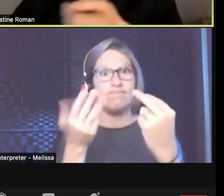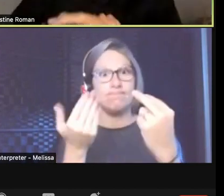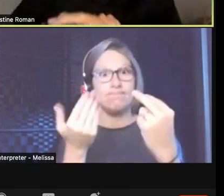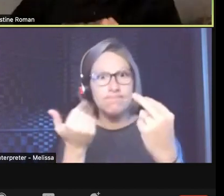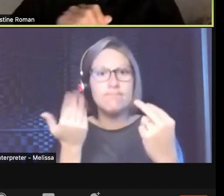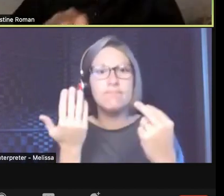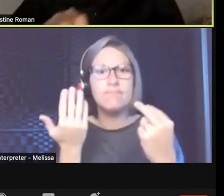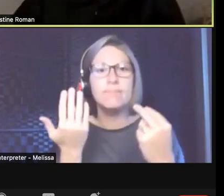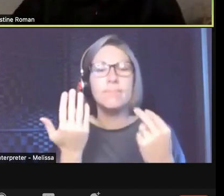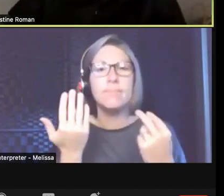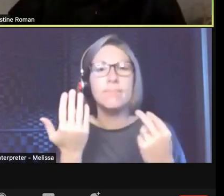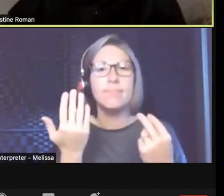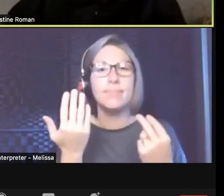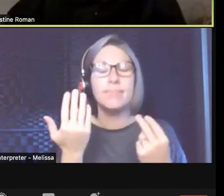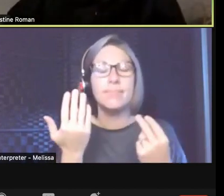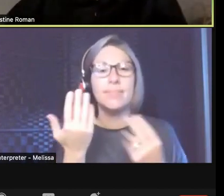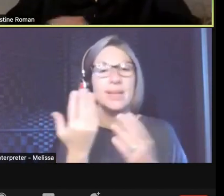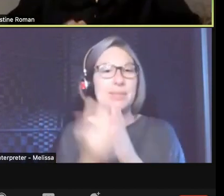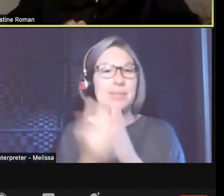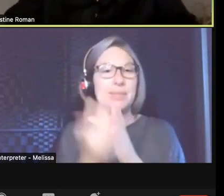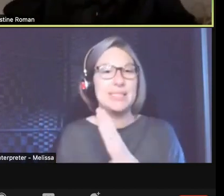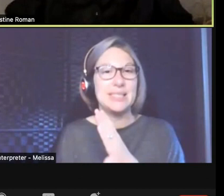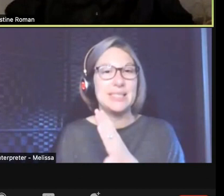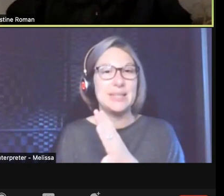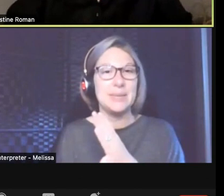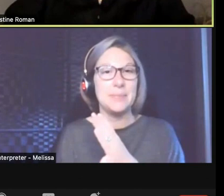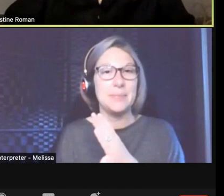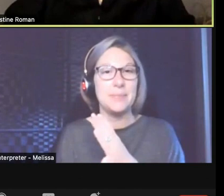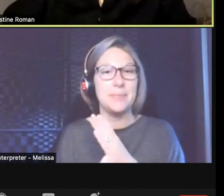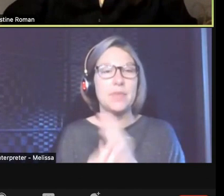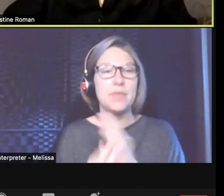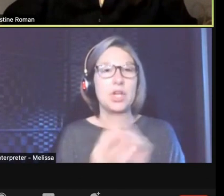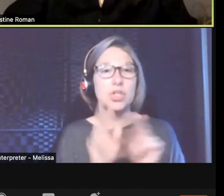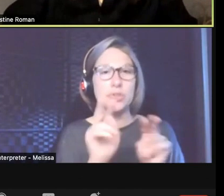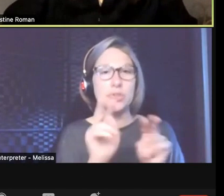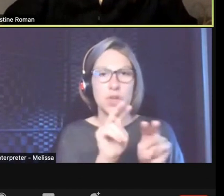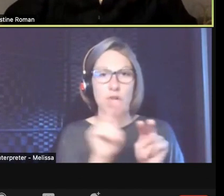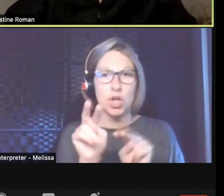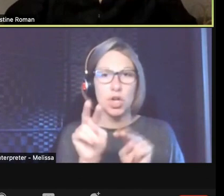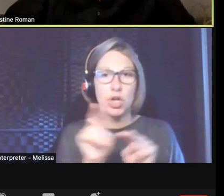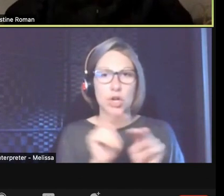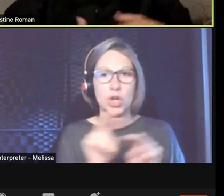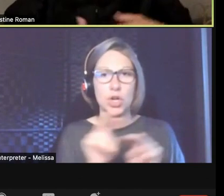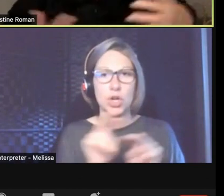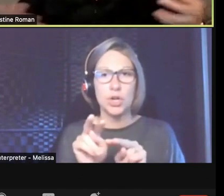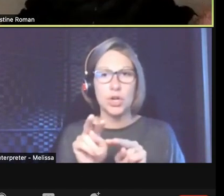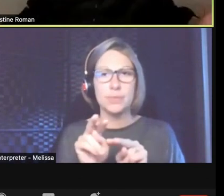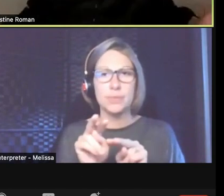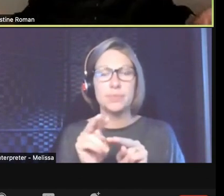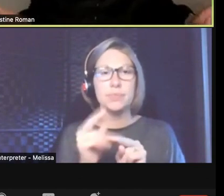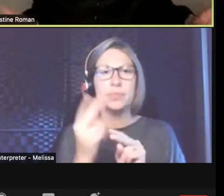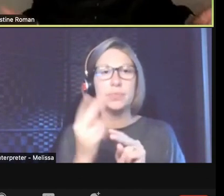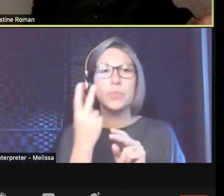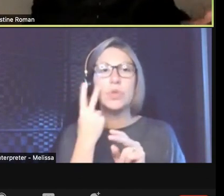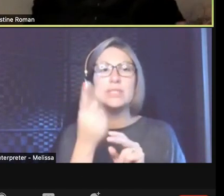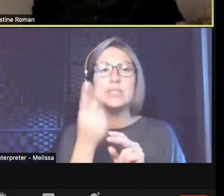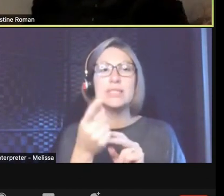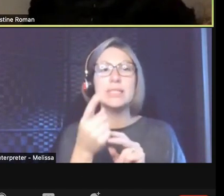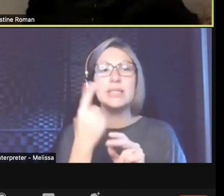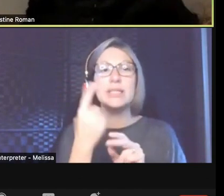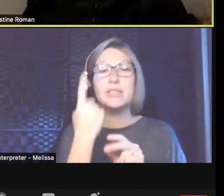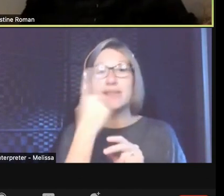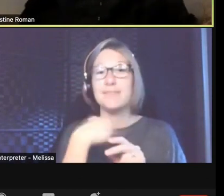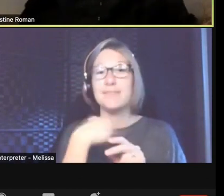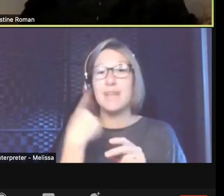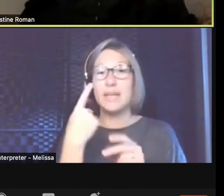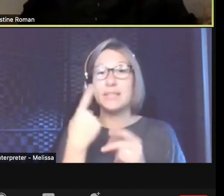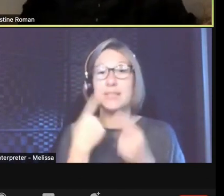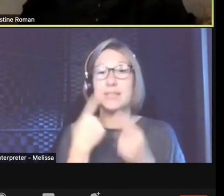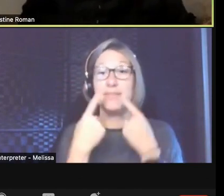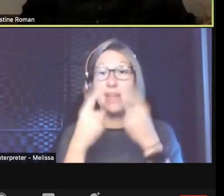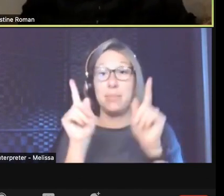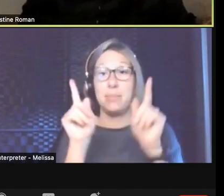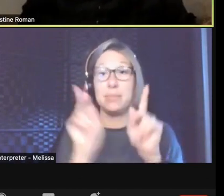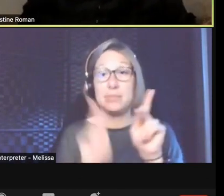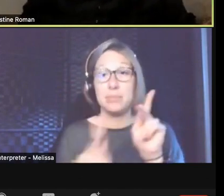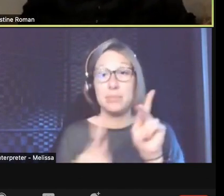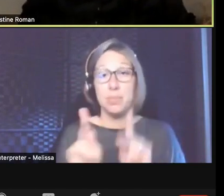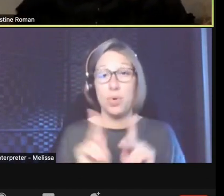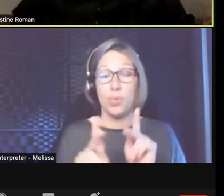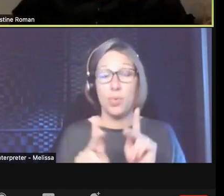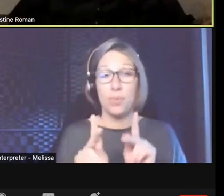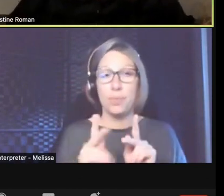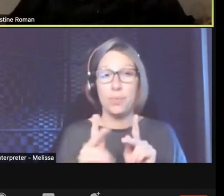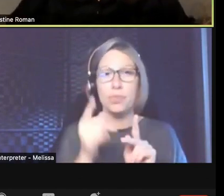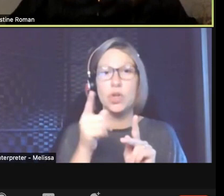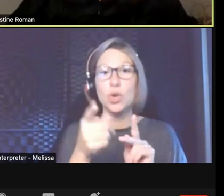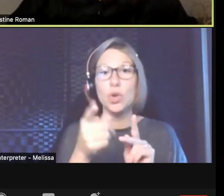here. So if we look at these, you'll see that these are faces of famous people, and you